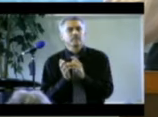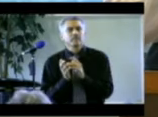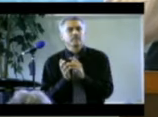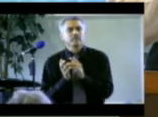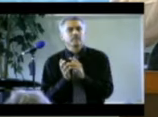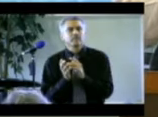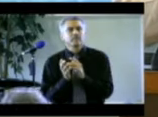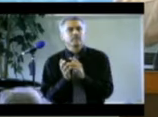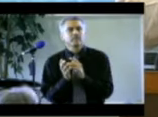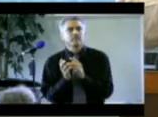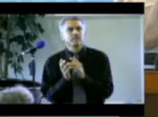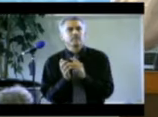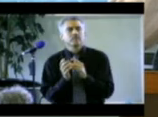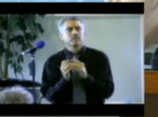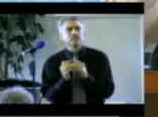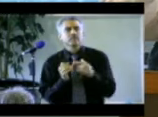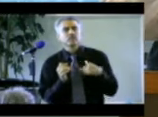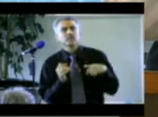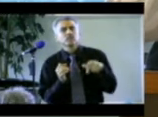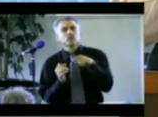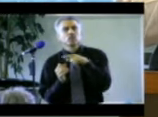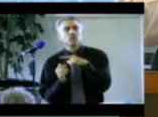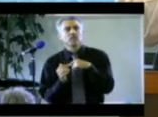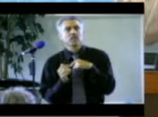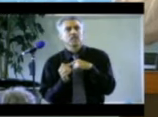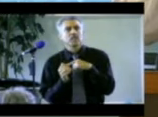When we